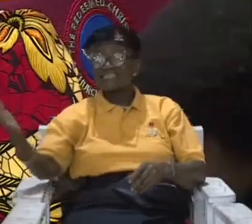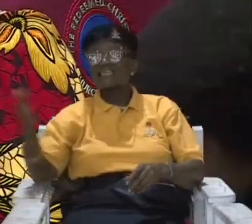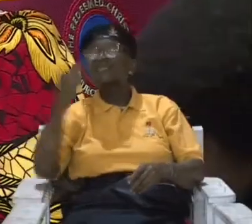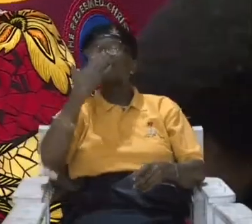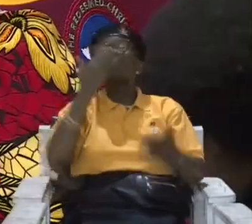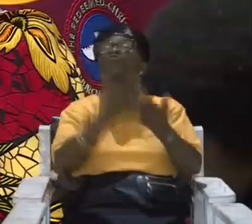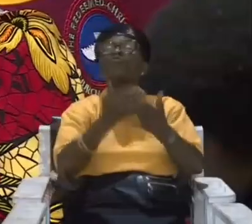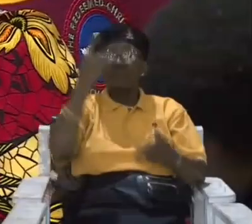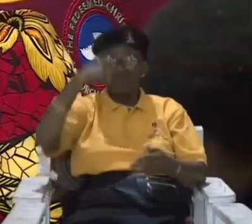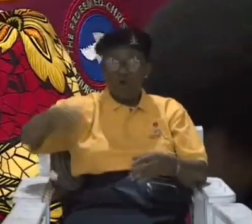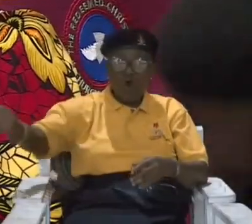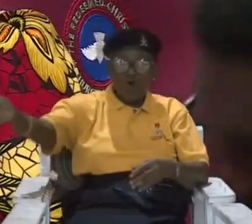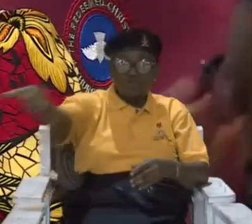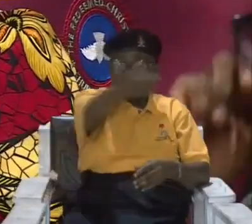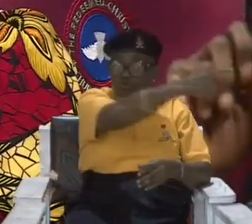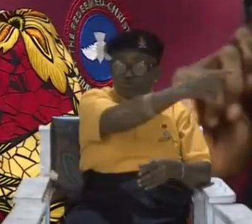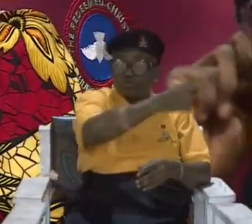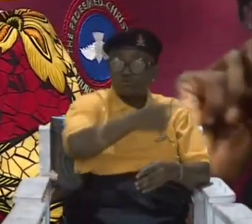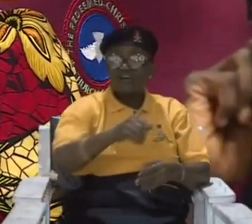That's why you must